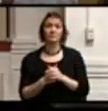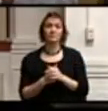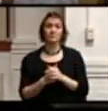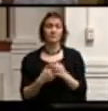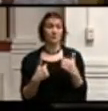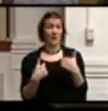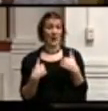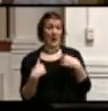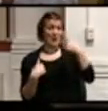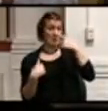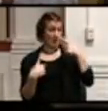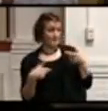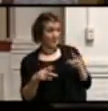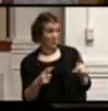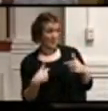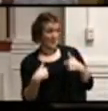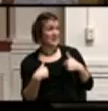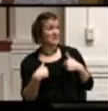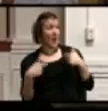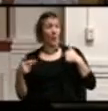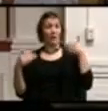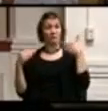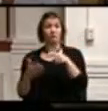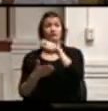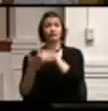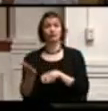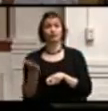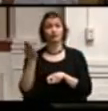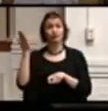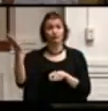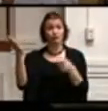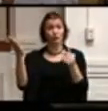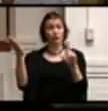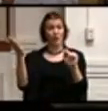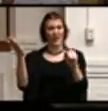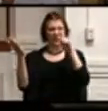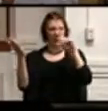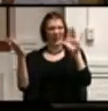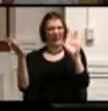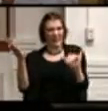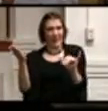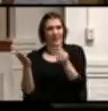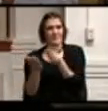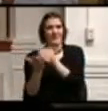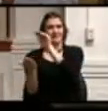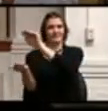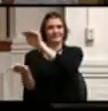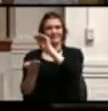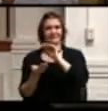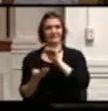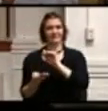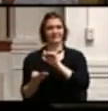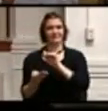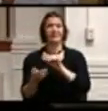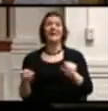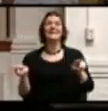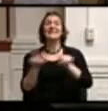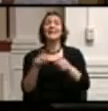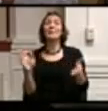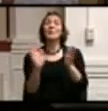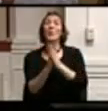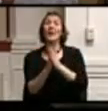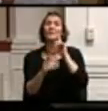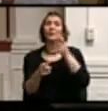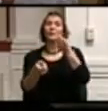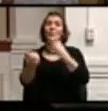What I would like to do with your permission is to submit to this funding source, again for the same request to